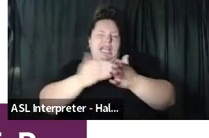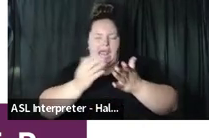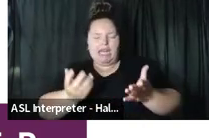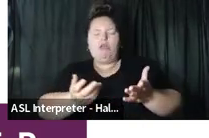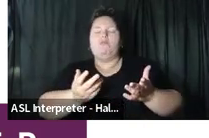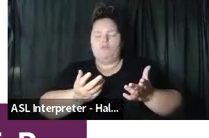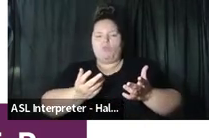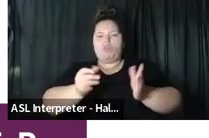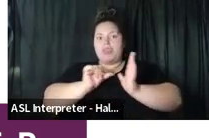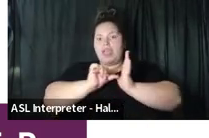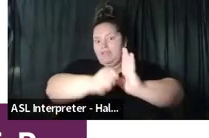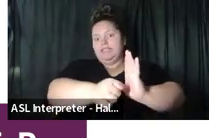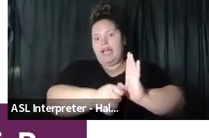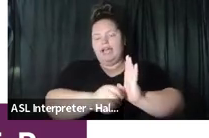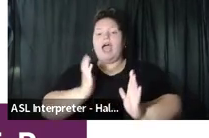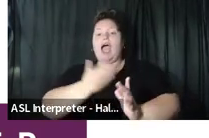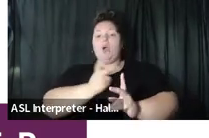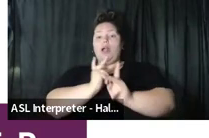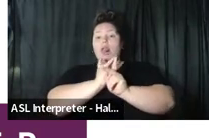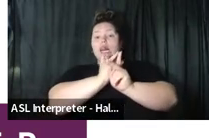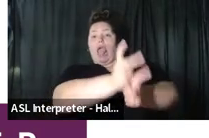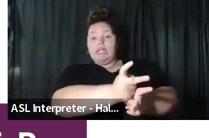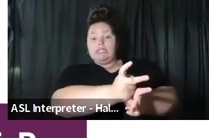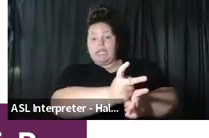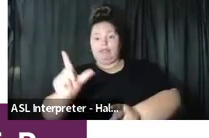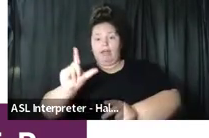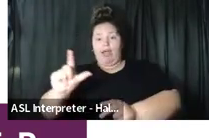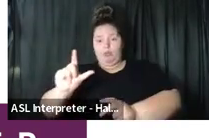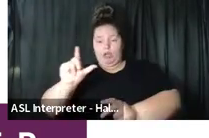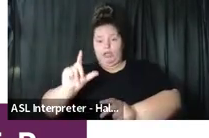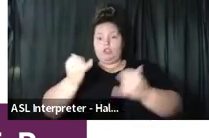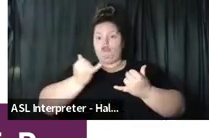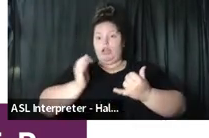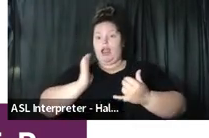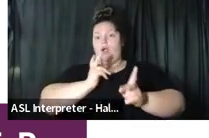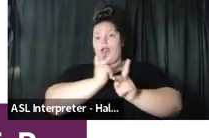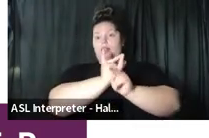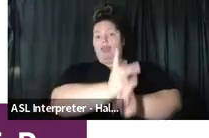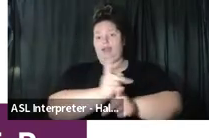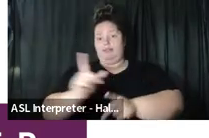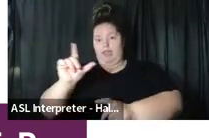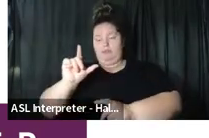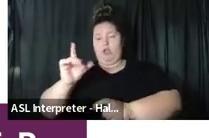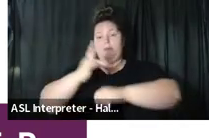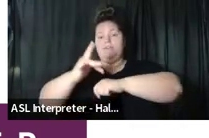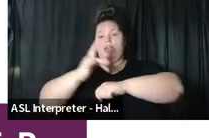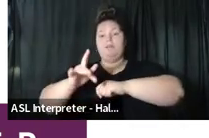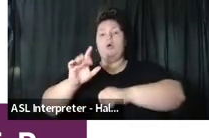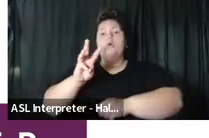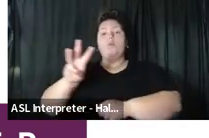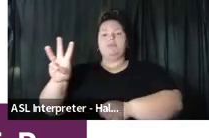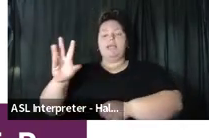to highlight our lending library. So right now, our lending library is available on our website,